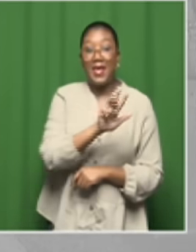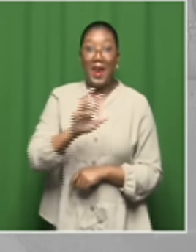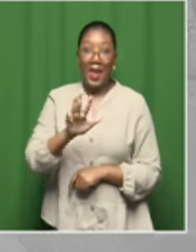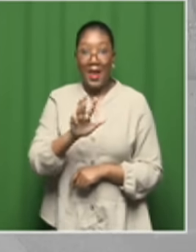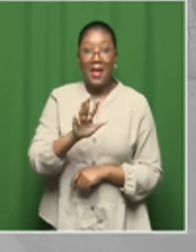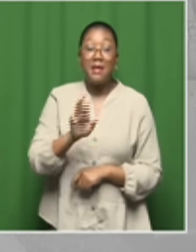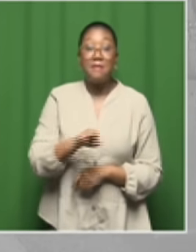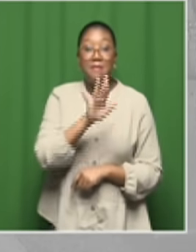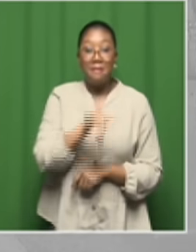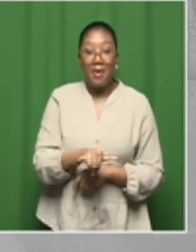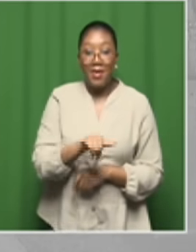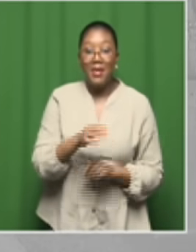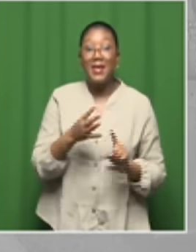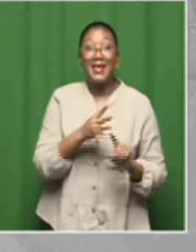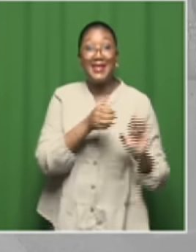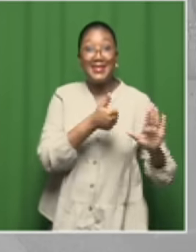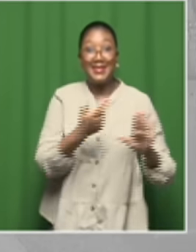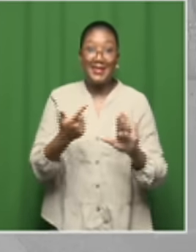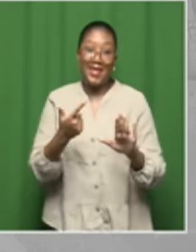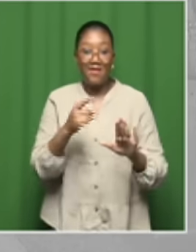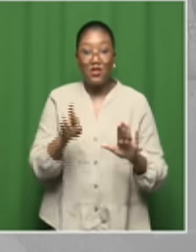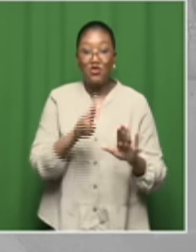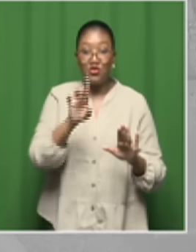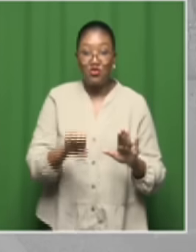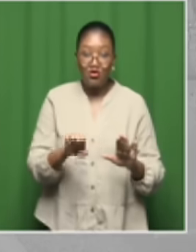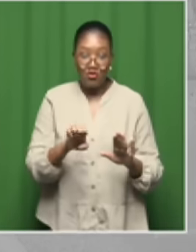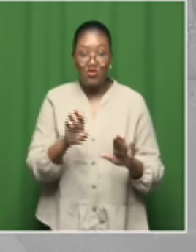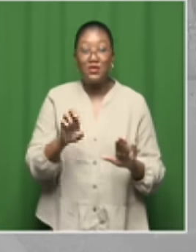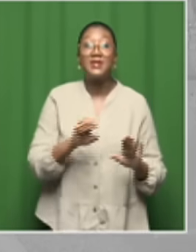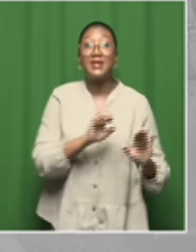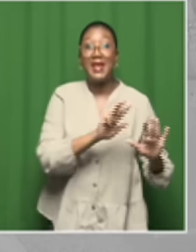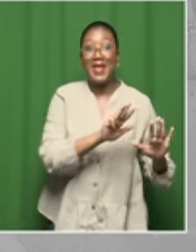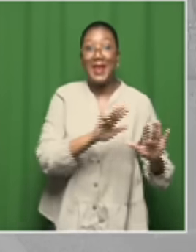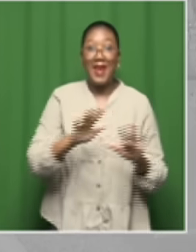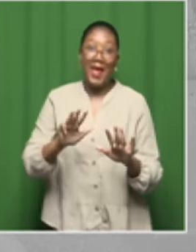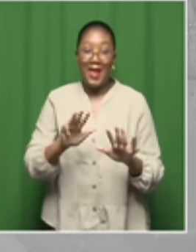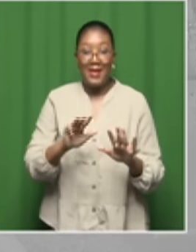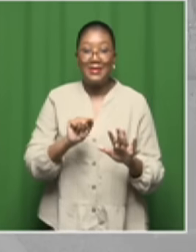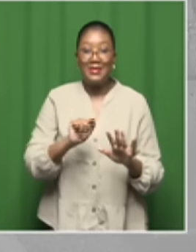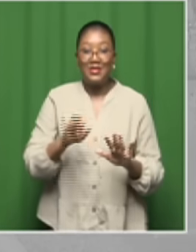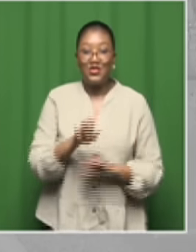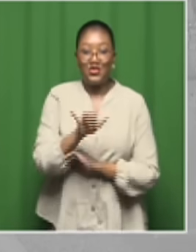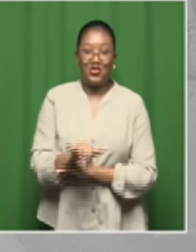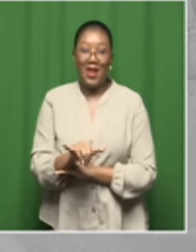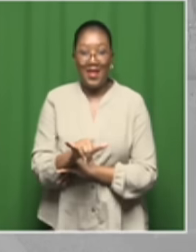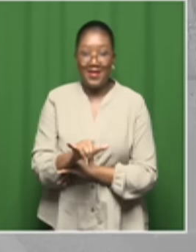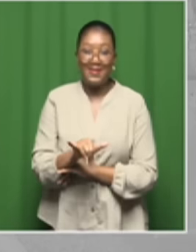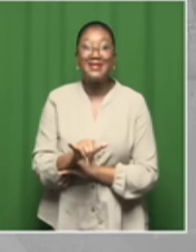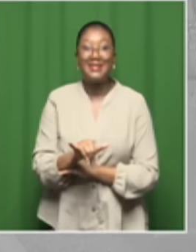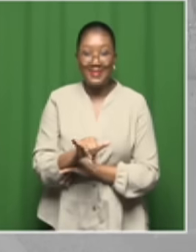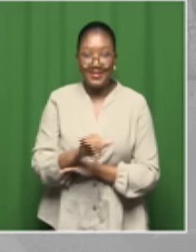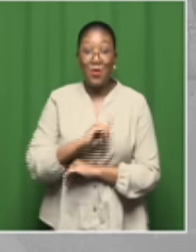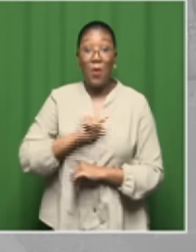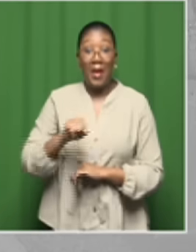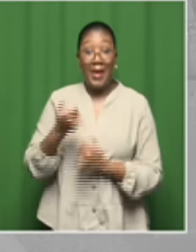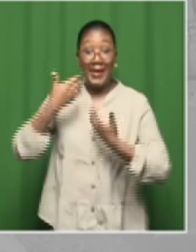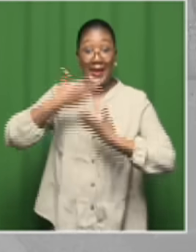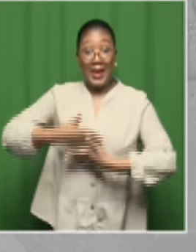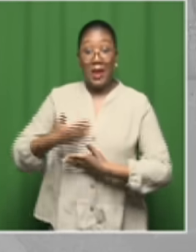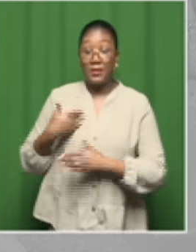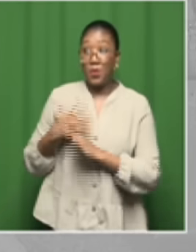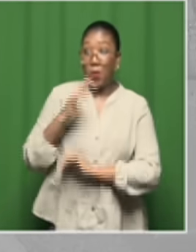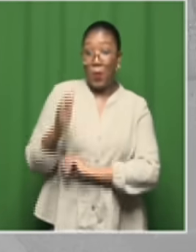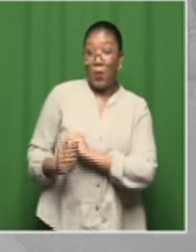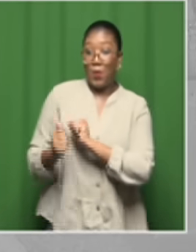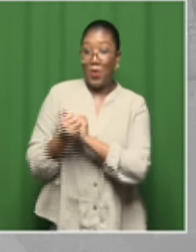in June, 89 in July. And I can add another 5 to that, because on the night that we were with them, which